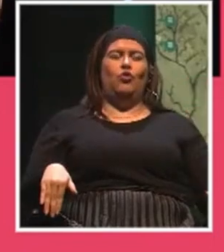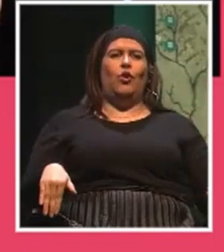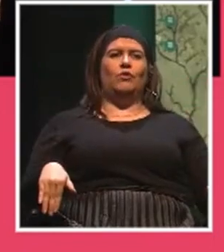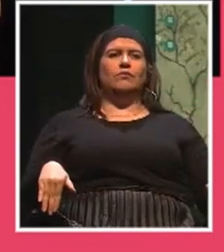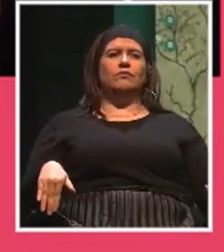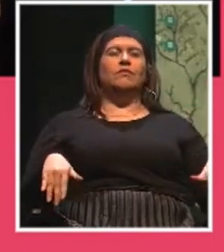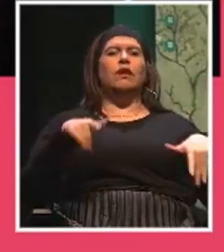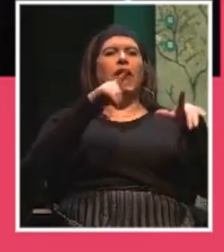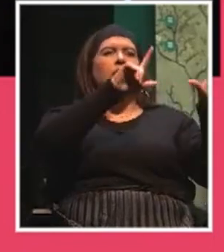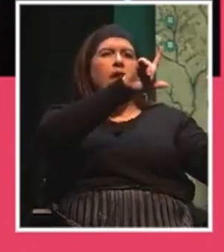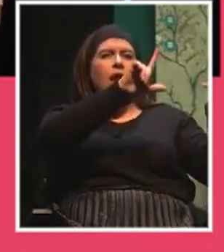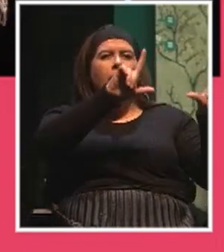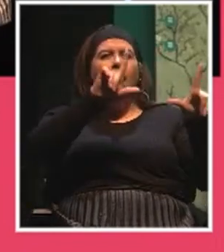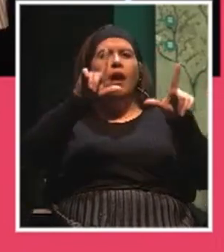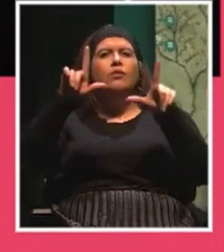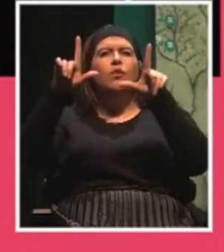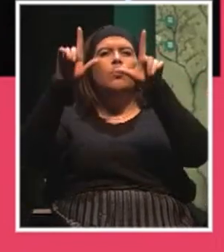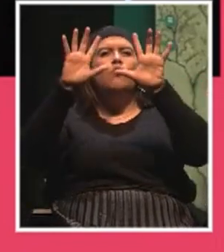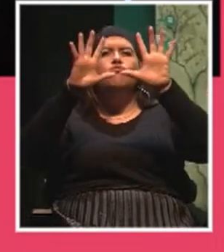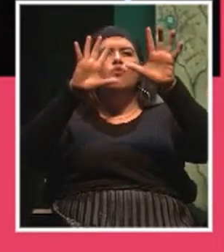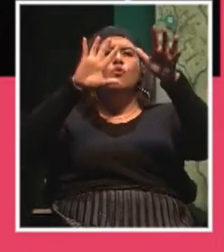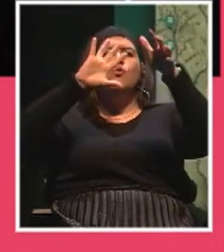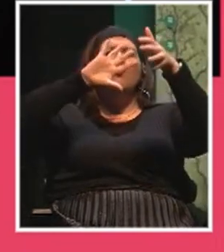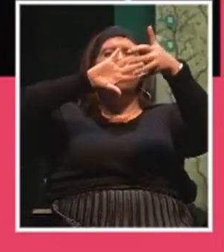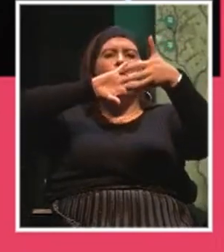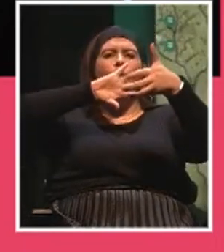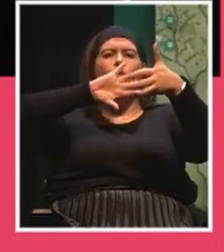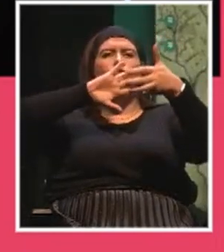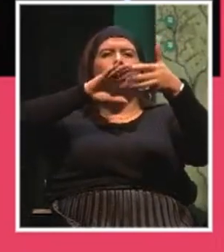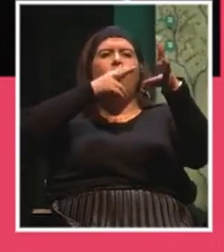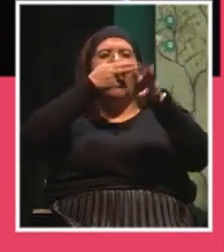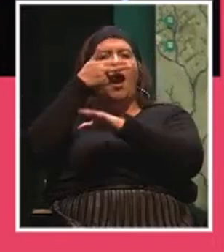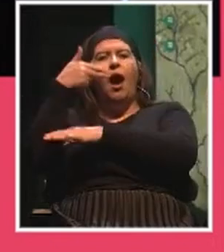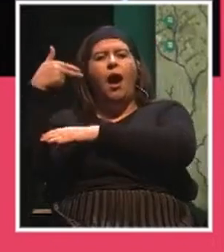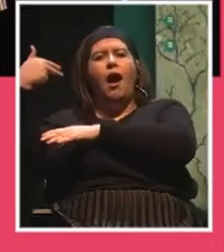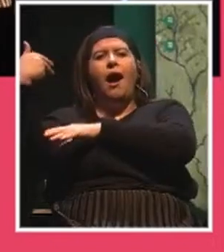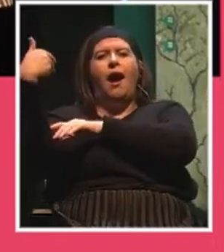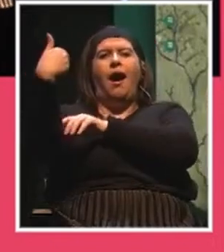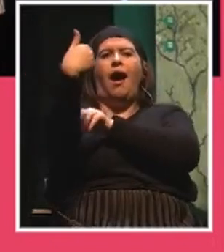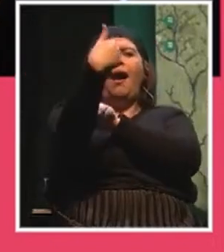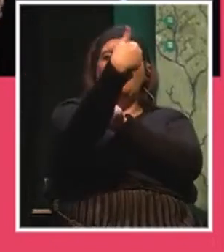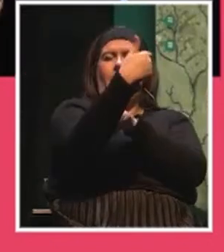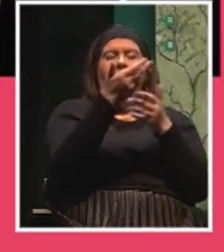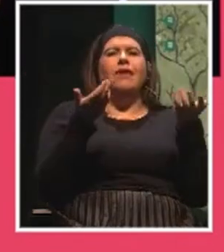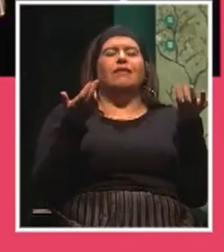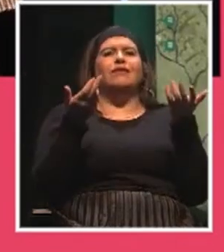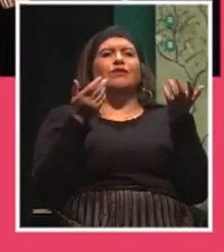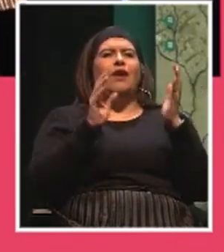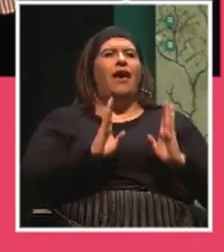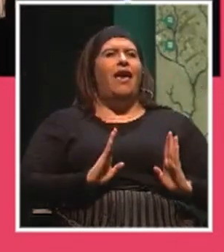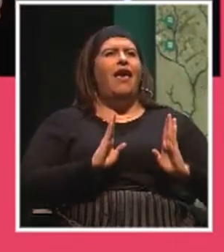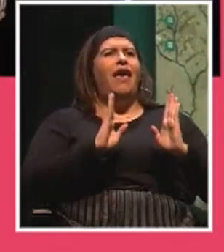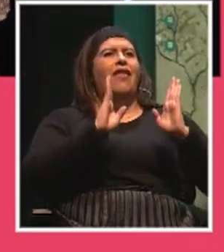the world is turning and the camera is swooping in and the buildings are starting to come up out of